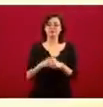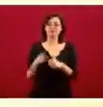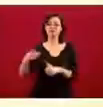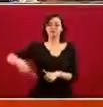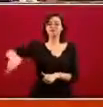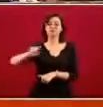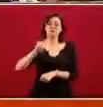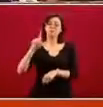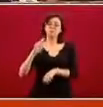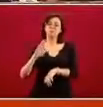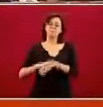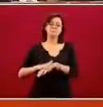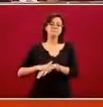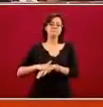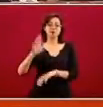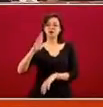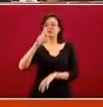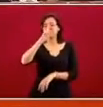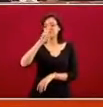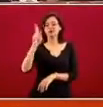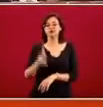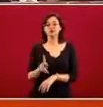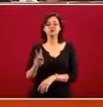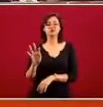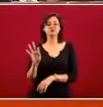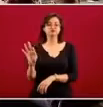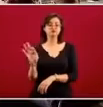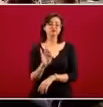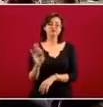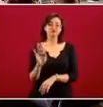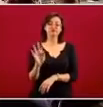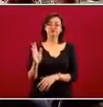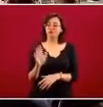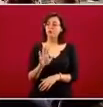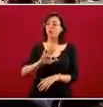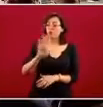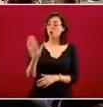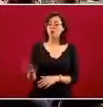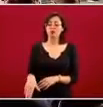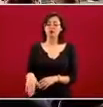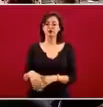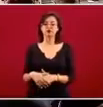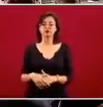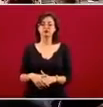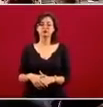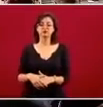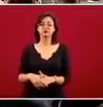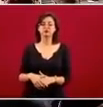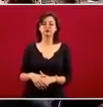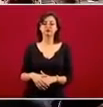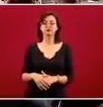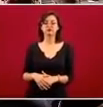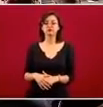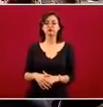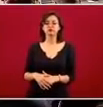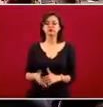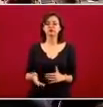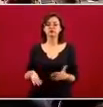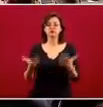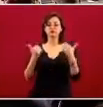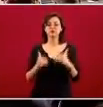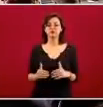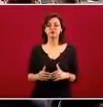the health measures that we've been implementing in order to protect these vulnerable populations throughout the